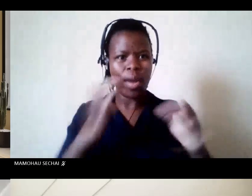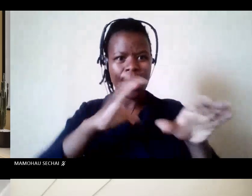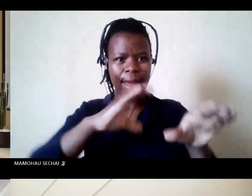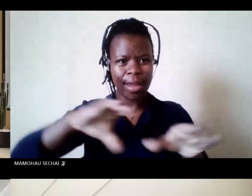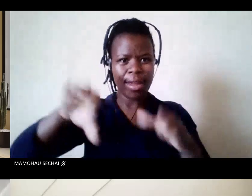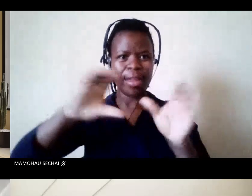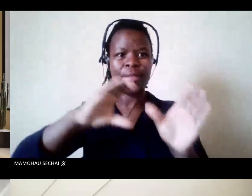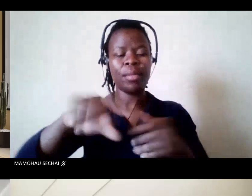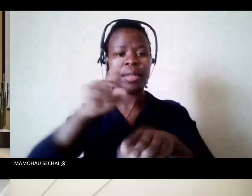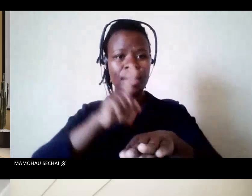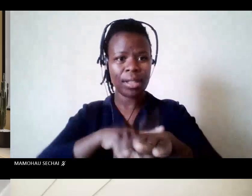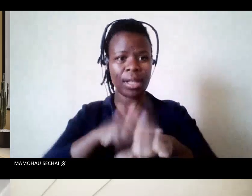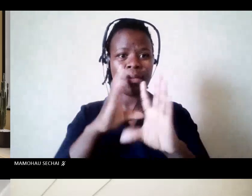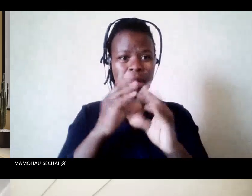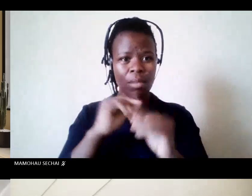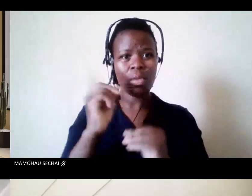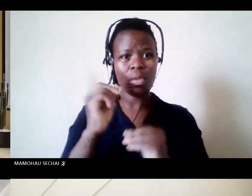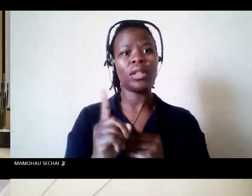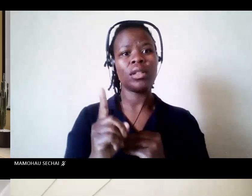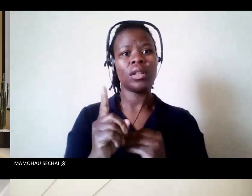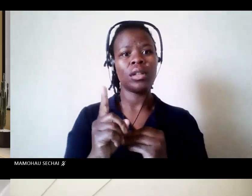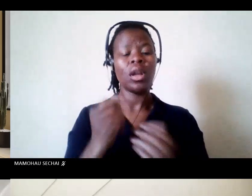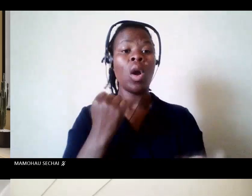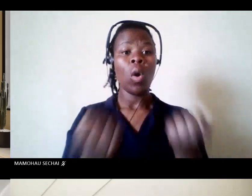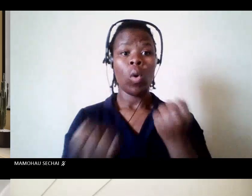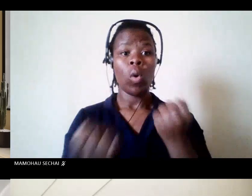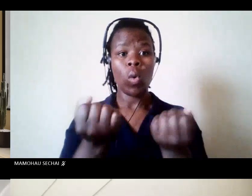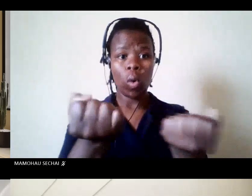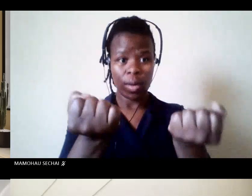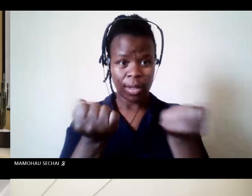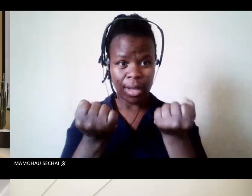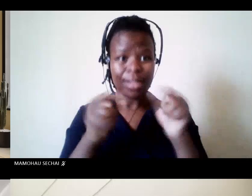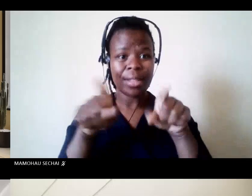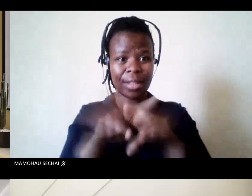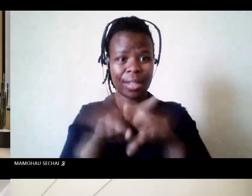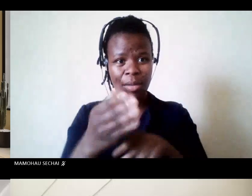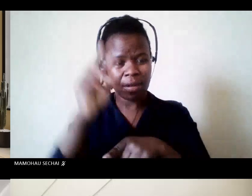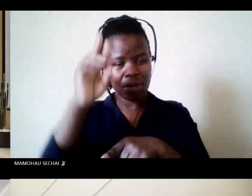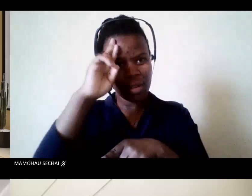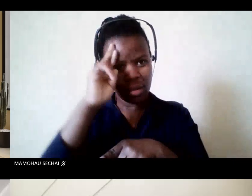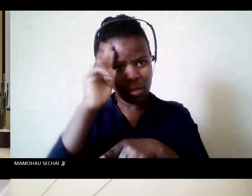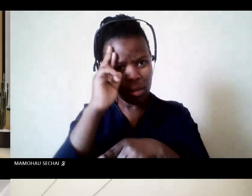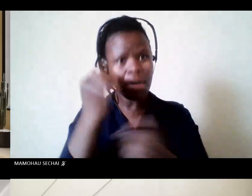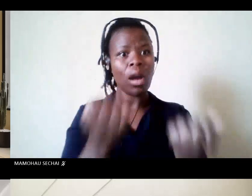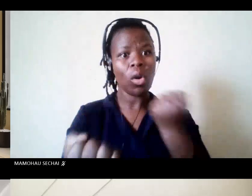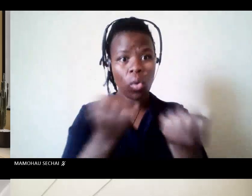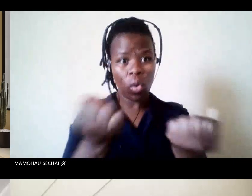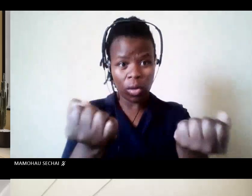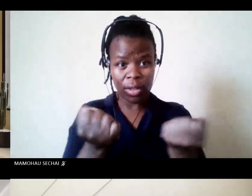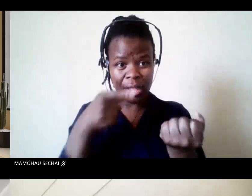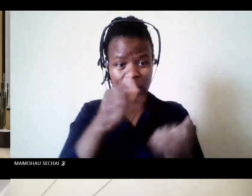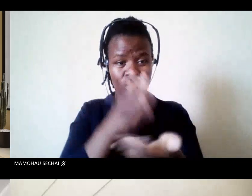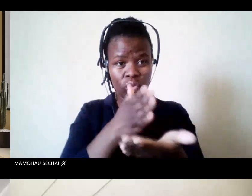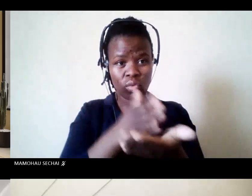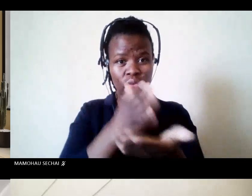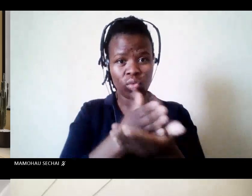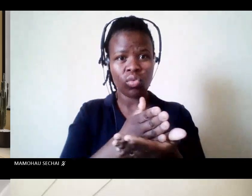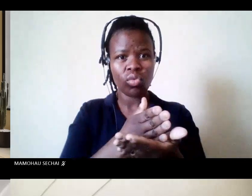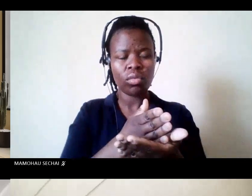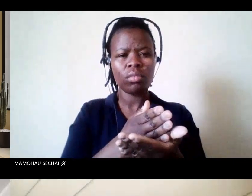she talked about that court case in the Western Cape, and if you remember, that court case did not really accord